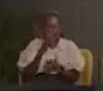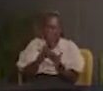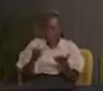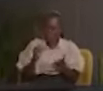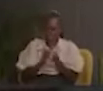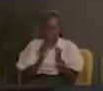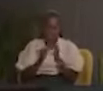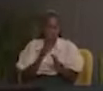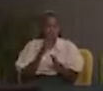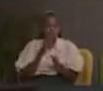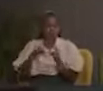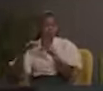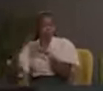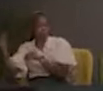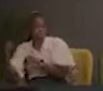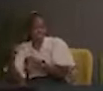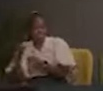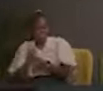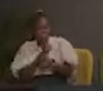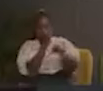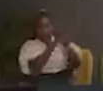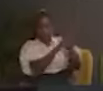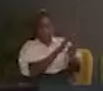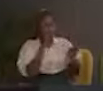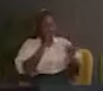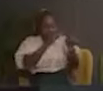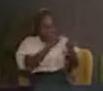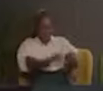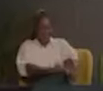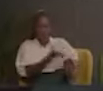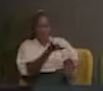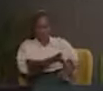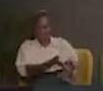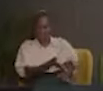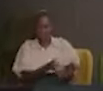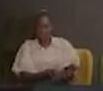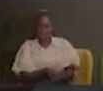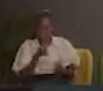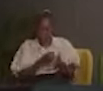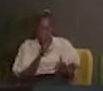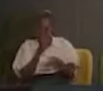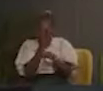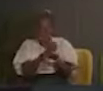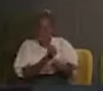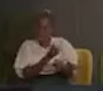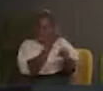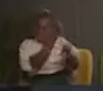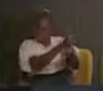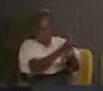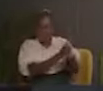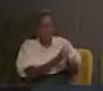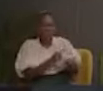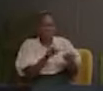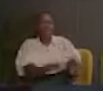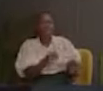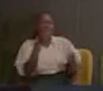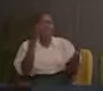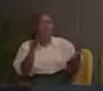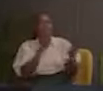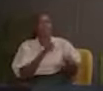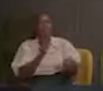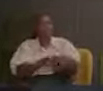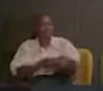out of, that mountain will remain there. It's true. Like it has remained for many people. Time does not move mountains.